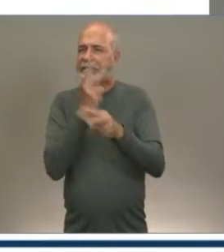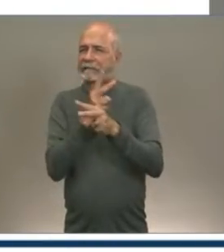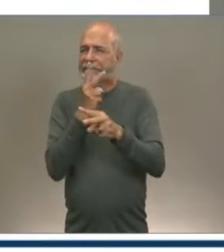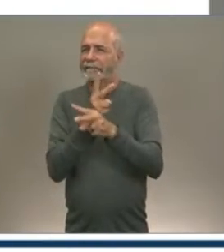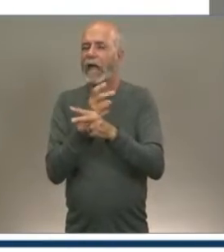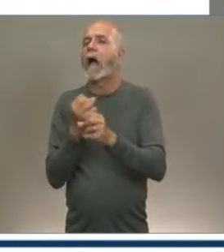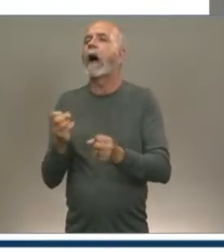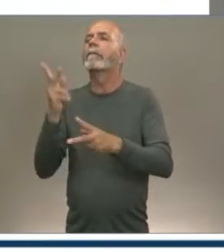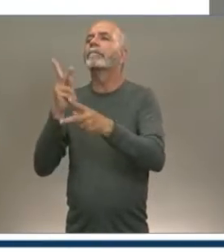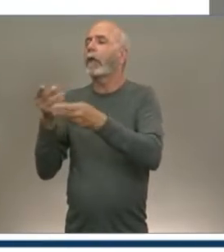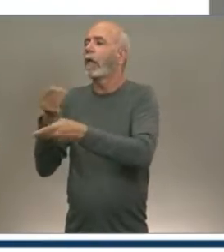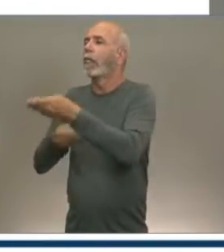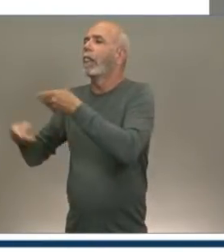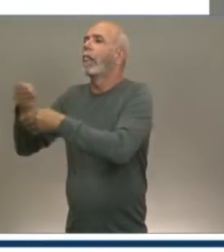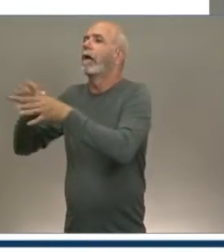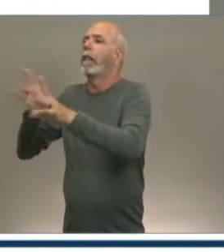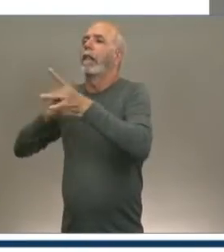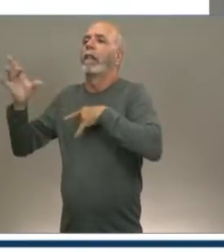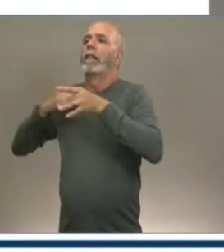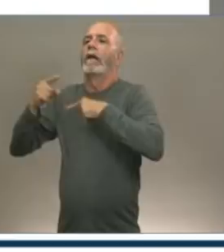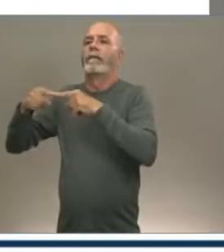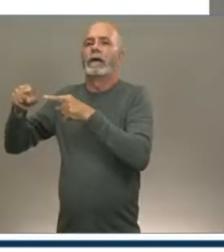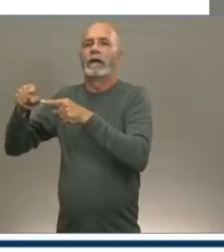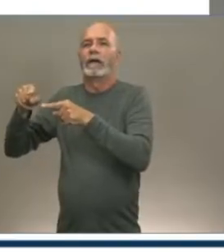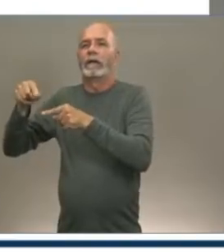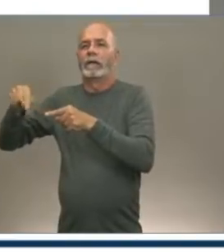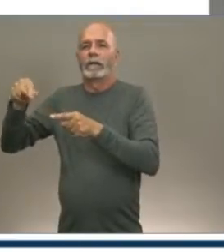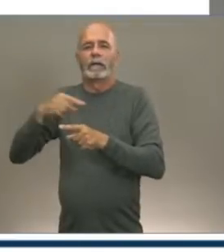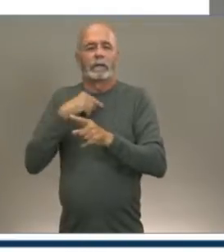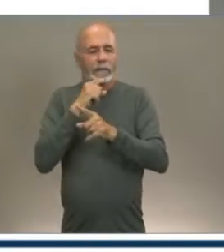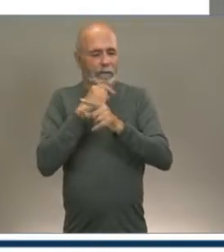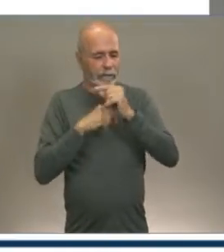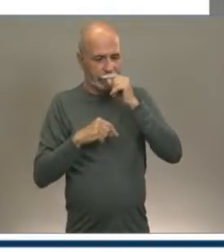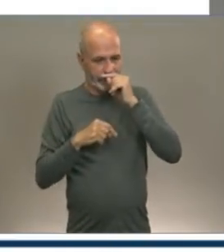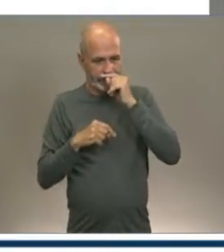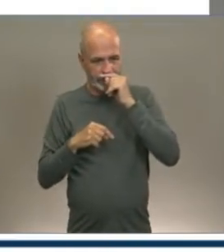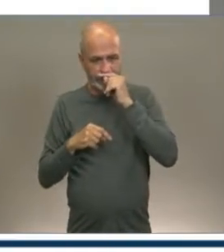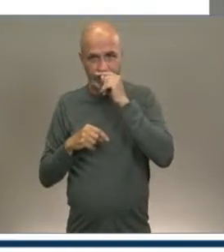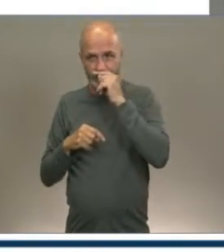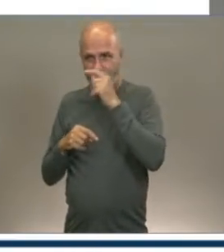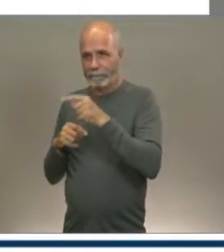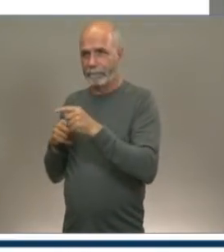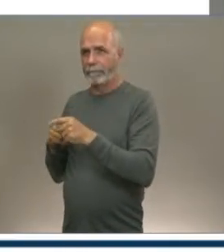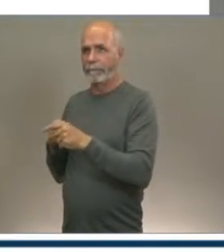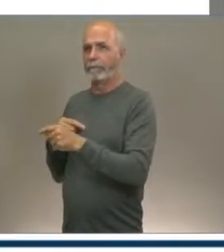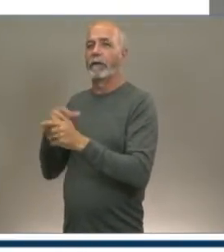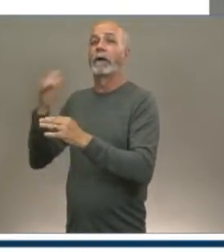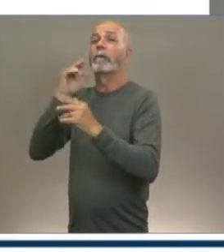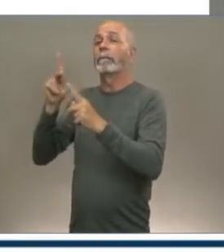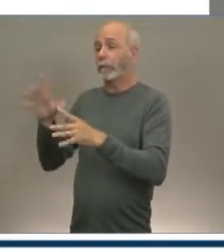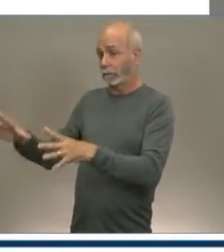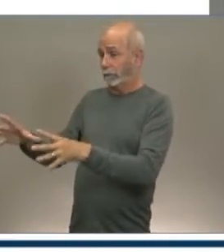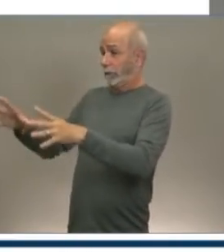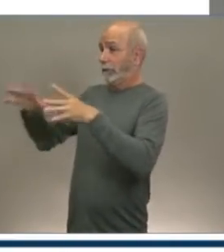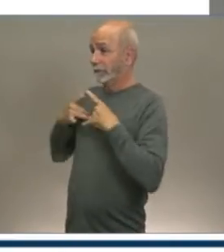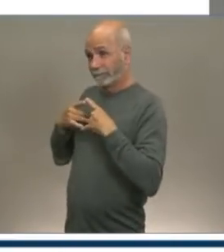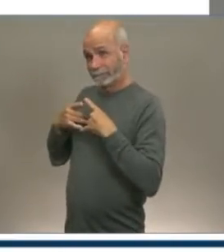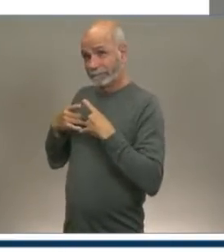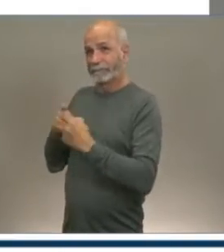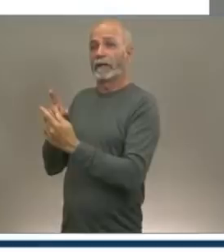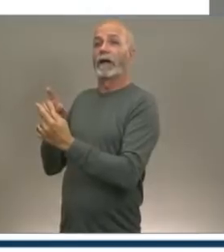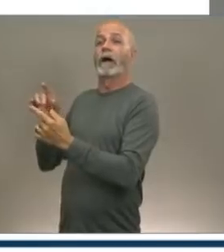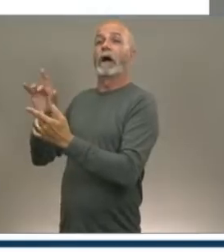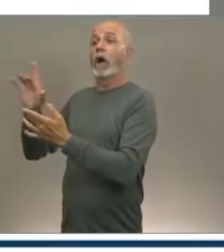by public health as a close contact, we're going to start to accommodate their vaccination status. So if you've got 2 doses